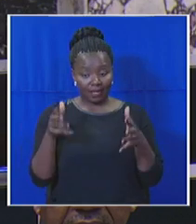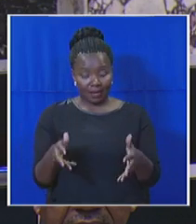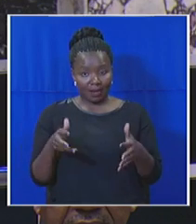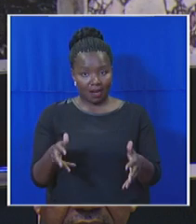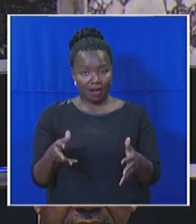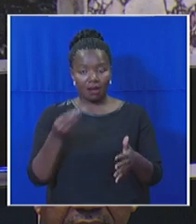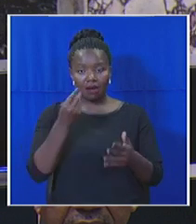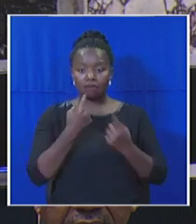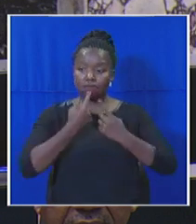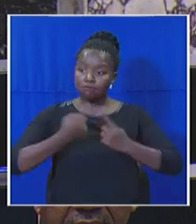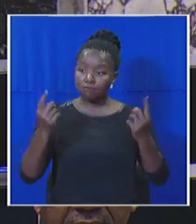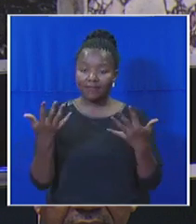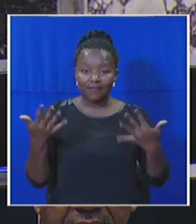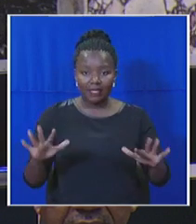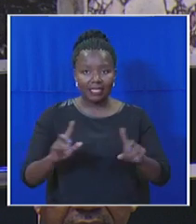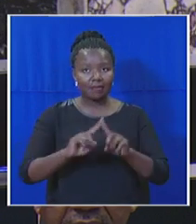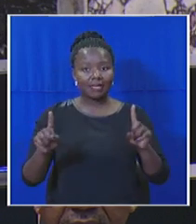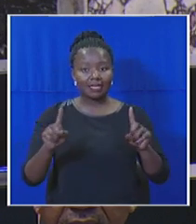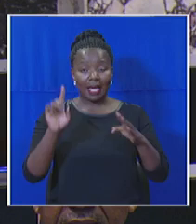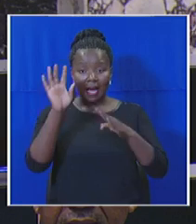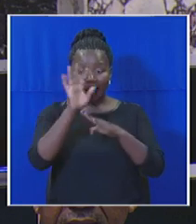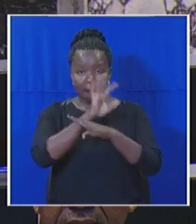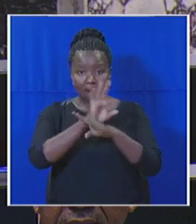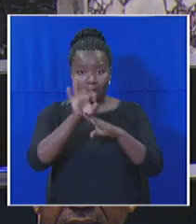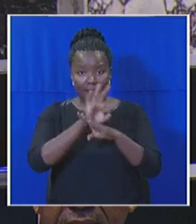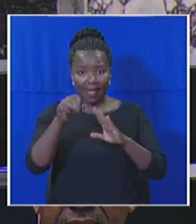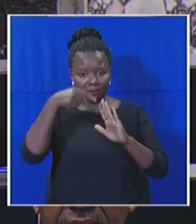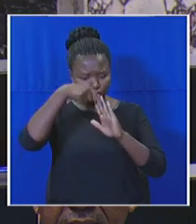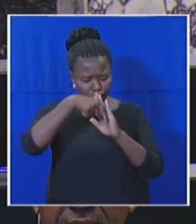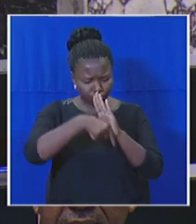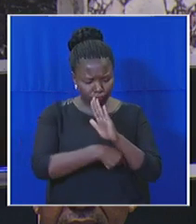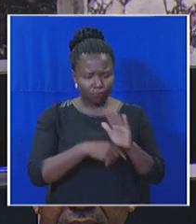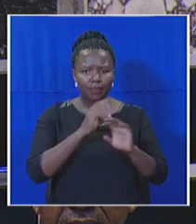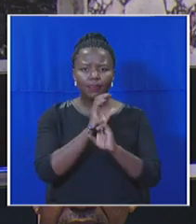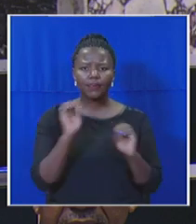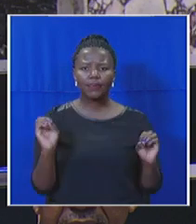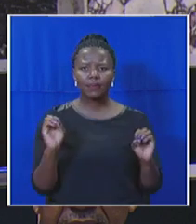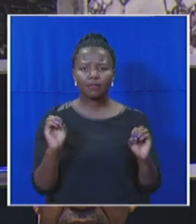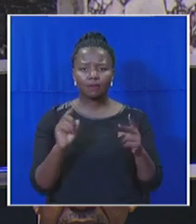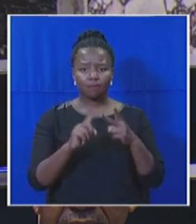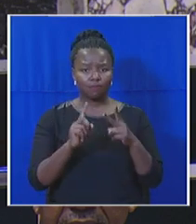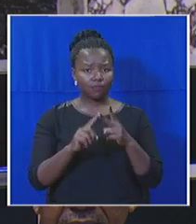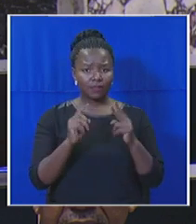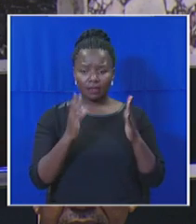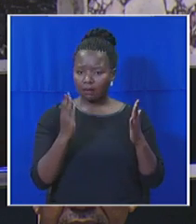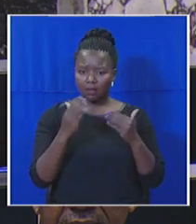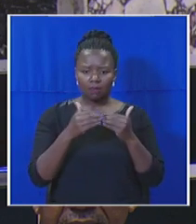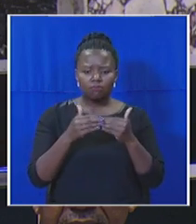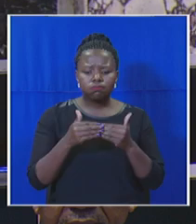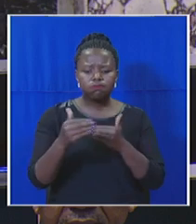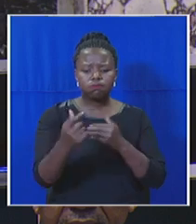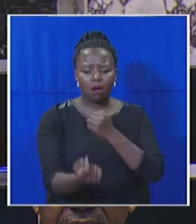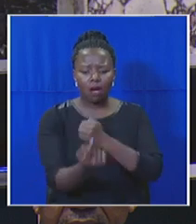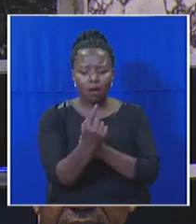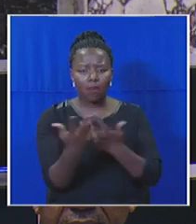pronouncement in the absence of any concrete plans, without any vision, and the question is, where does the money come from for all of this? Because at the end of the